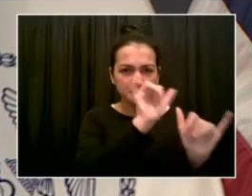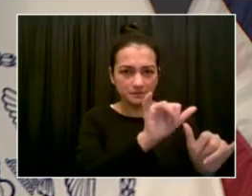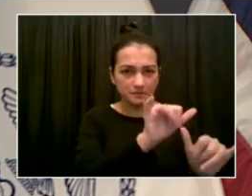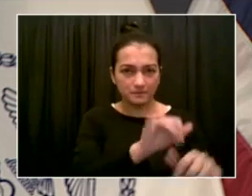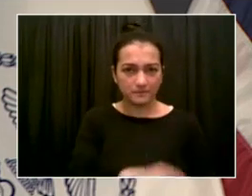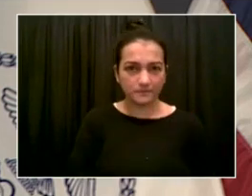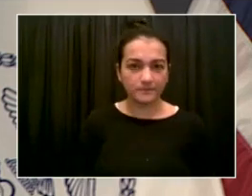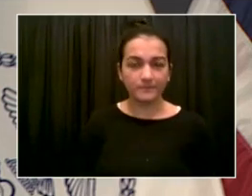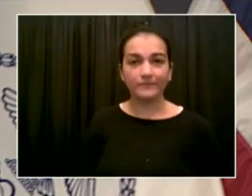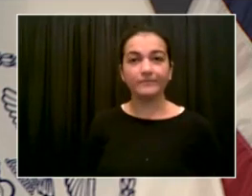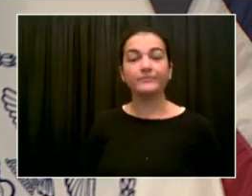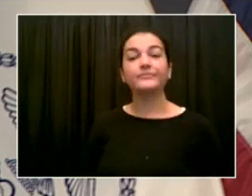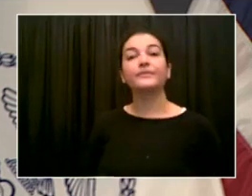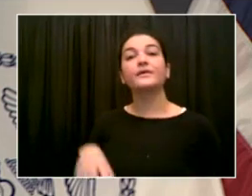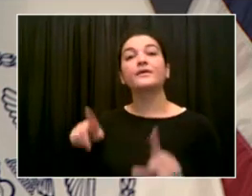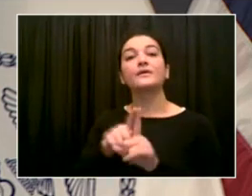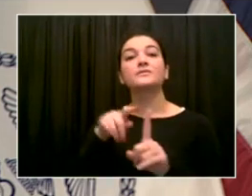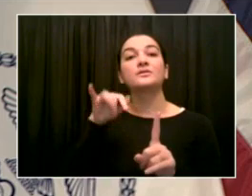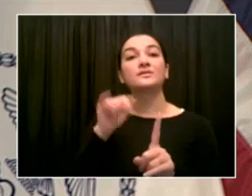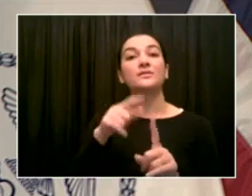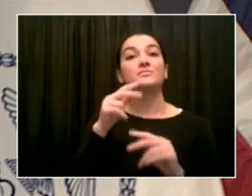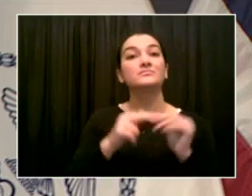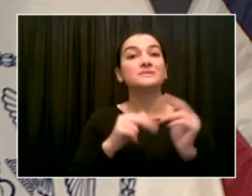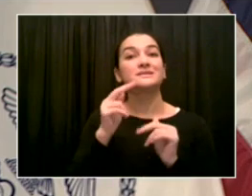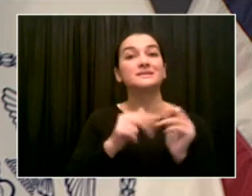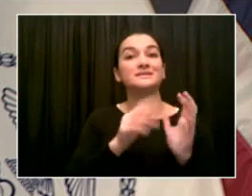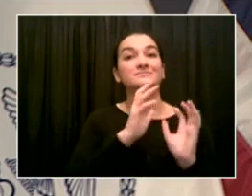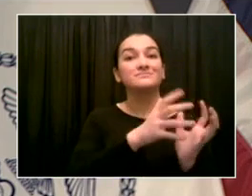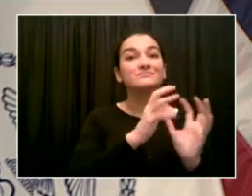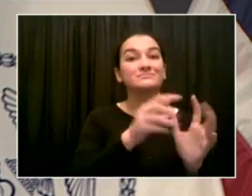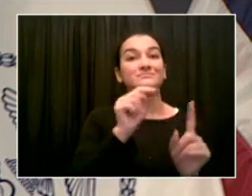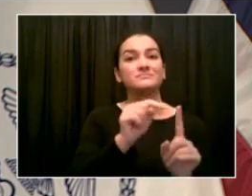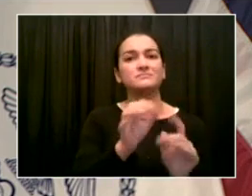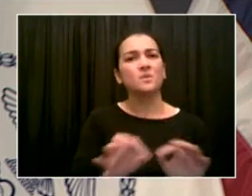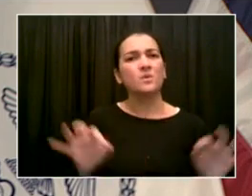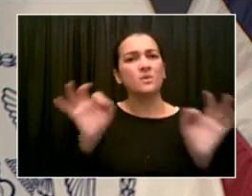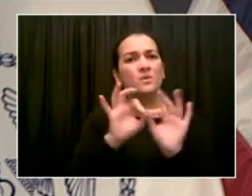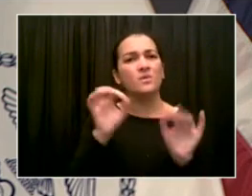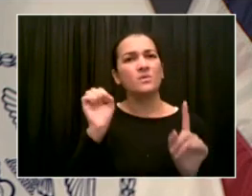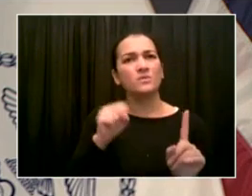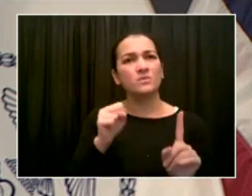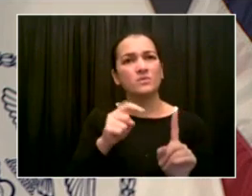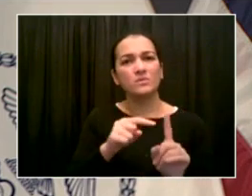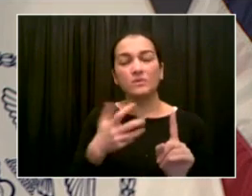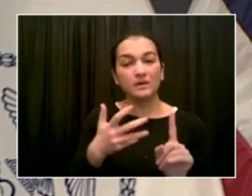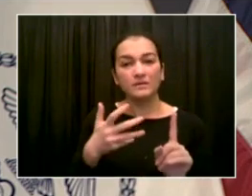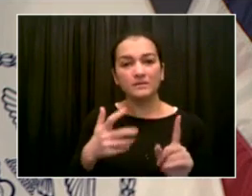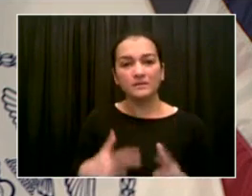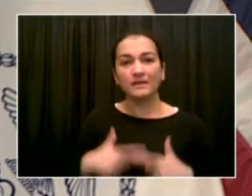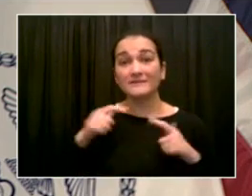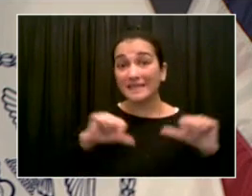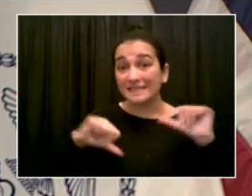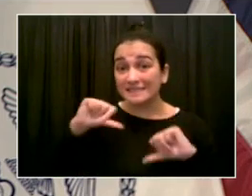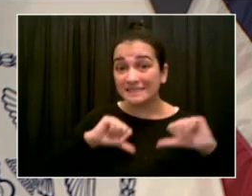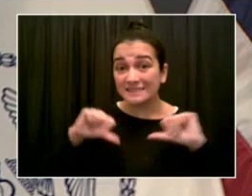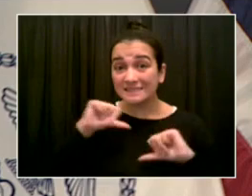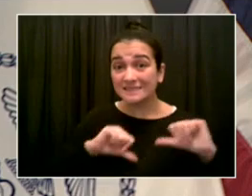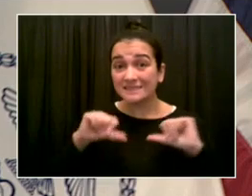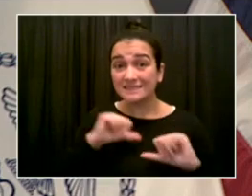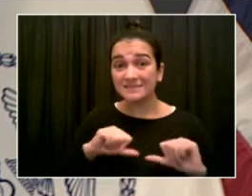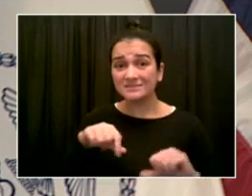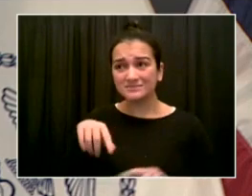here, and we need life sciences in crucial locations. That East Side corridor is one of the greatest life